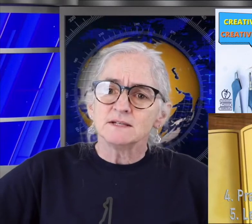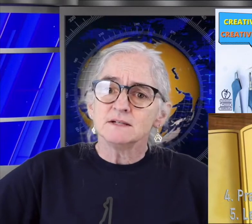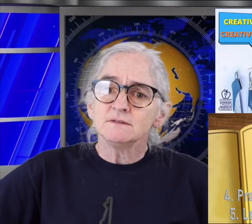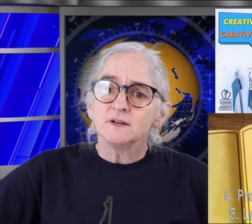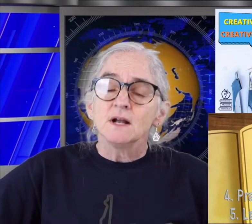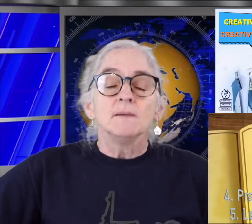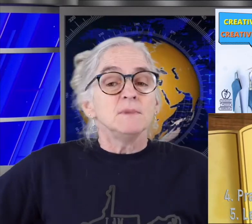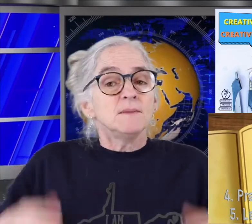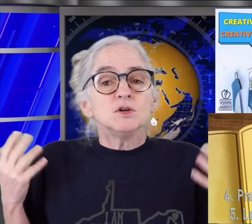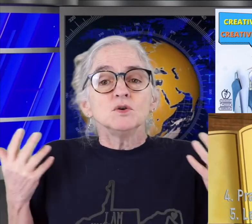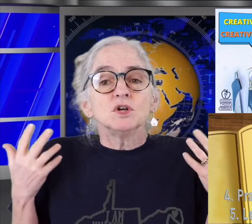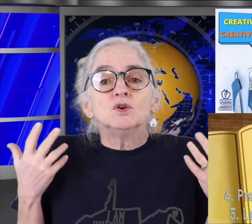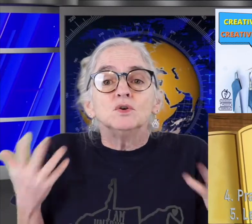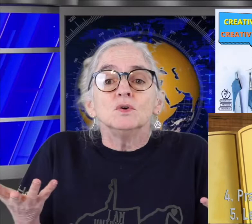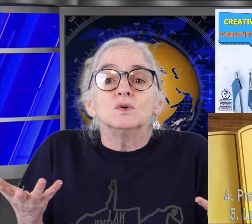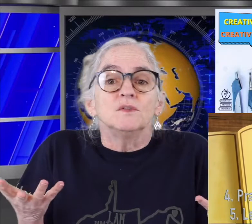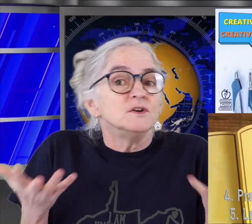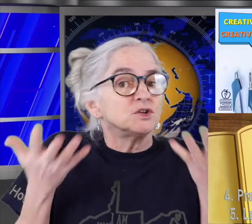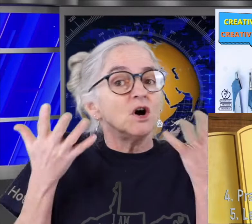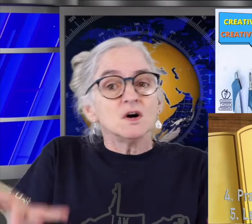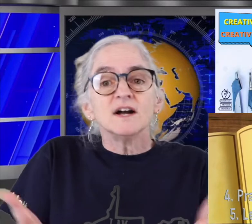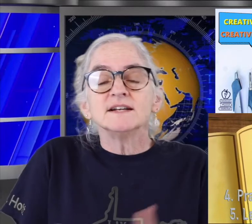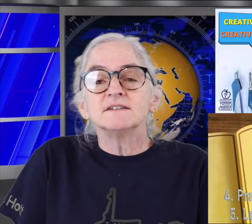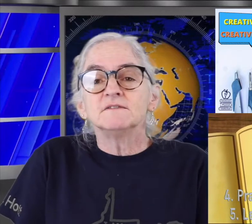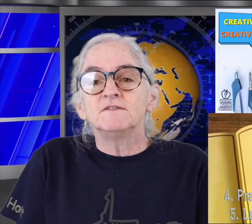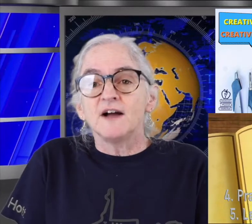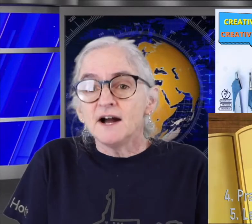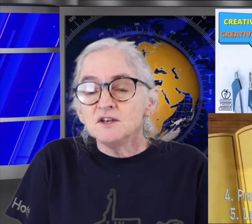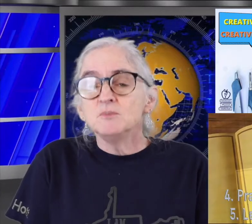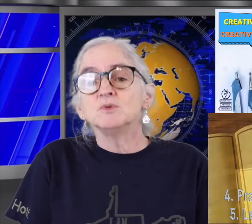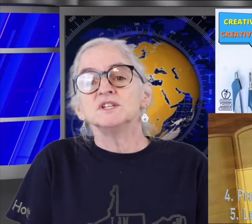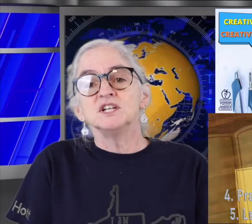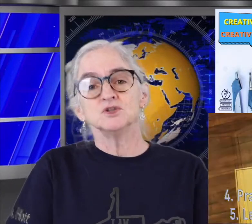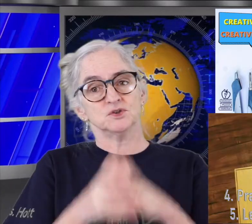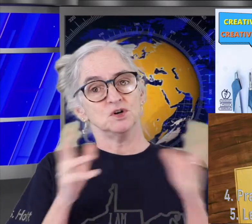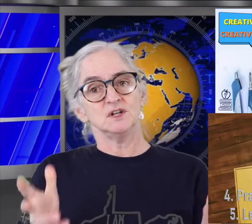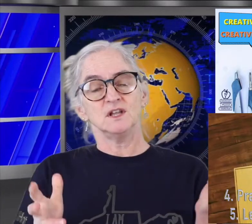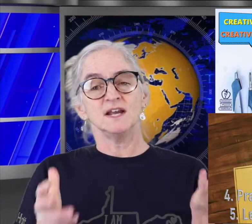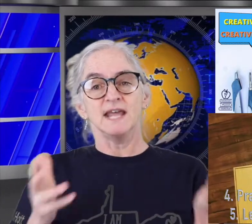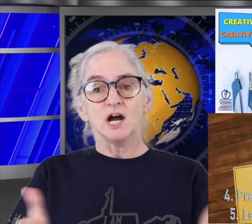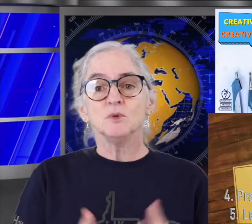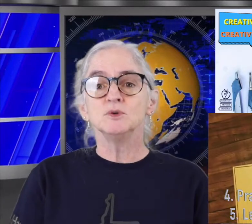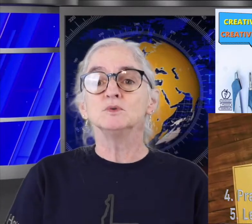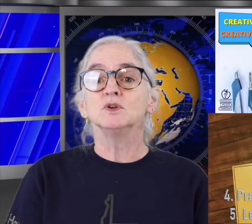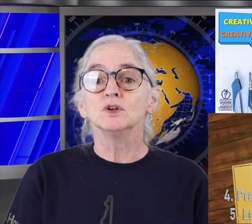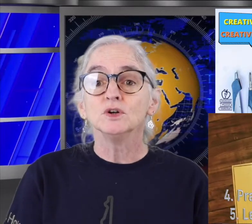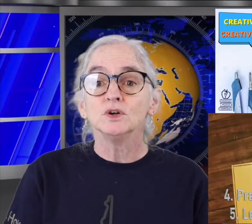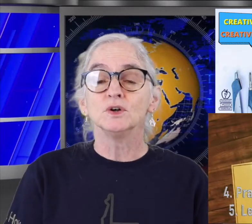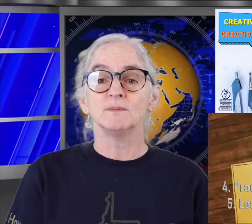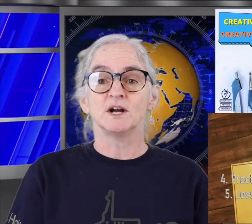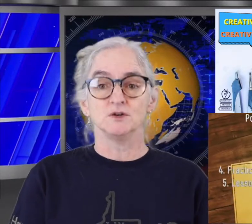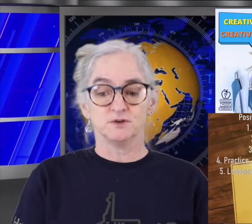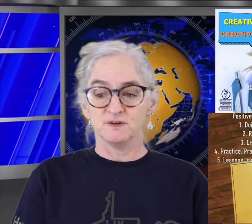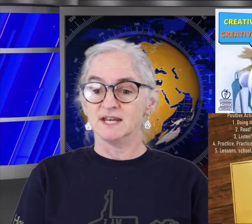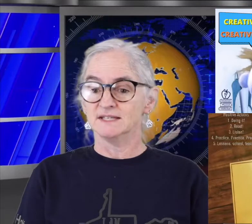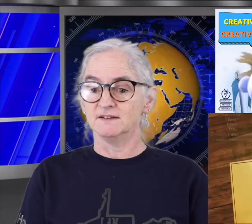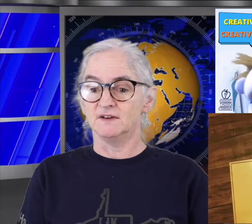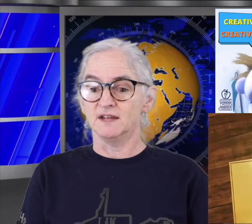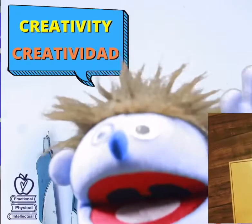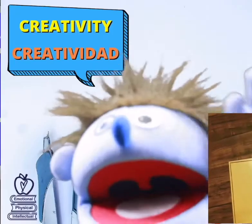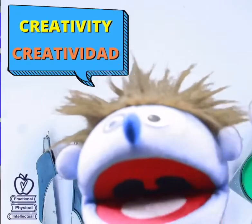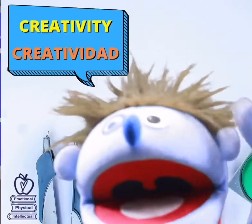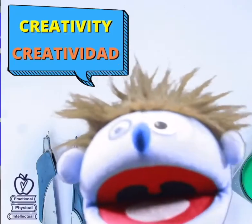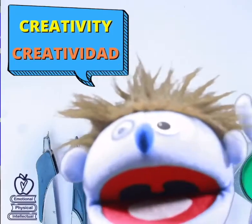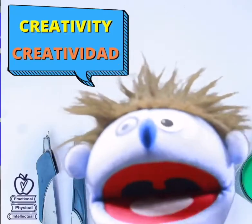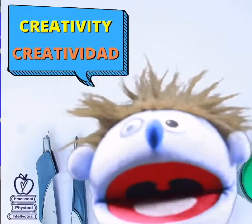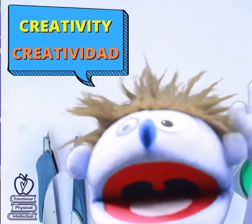expensive, maybe you can Google. There's all kinds of valuable teachers online to help you learn about your creativity.